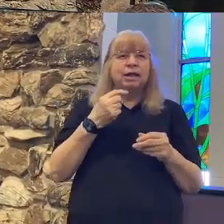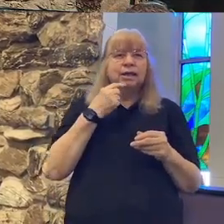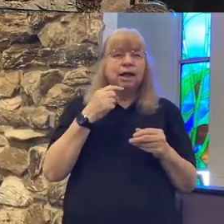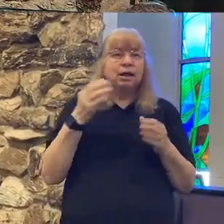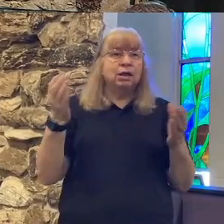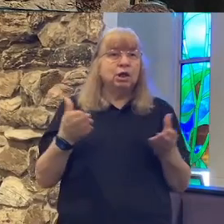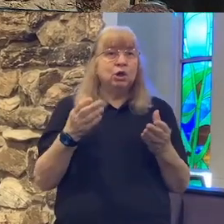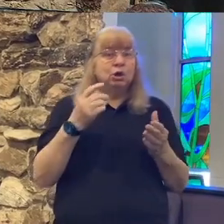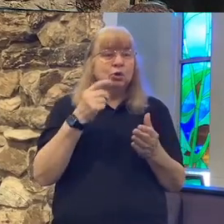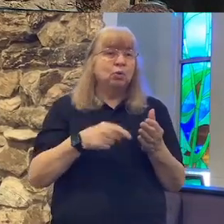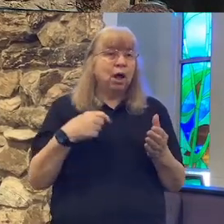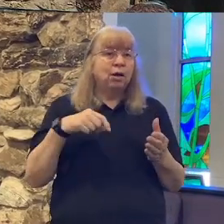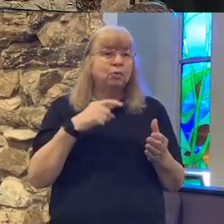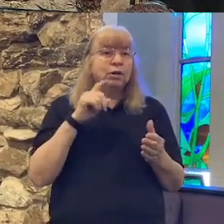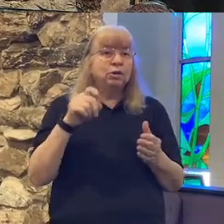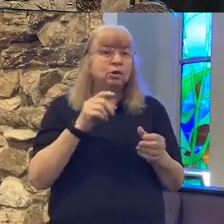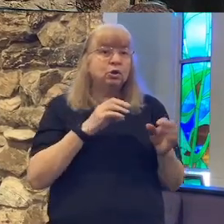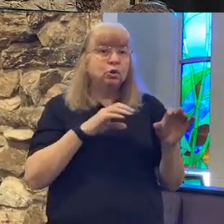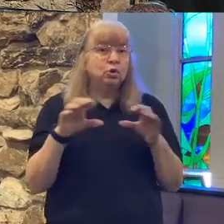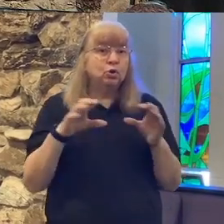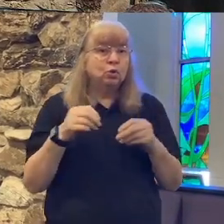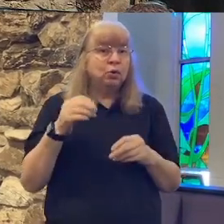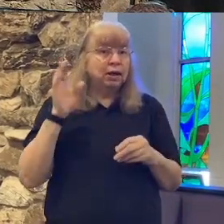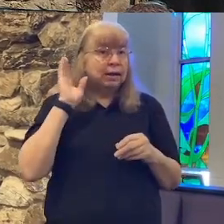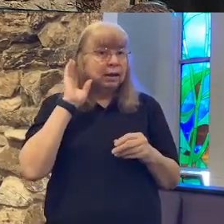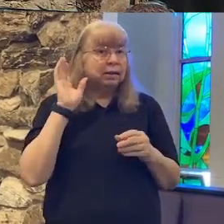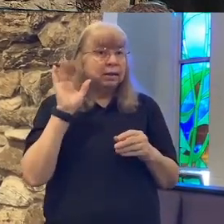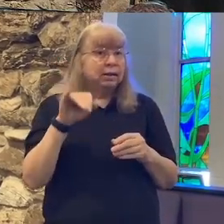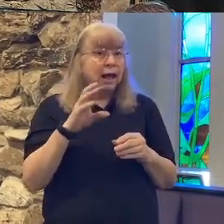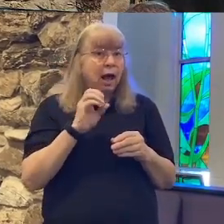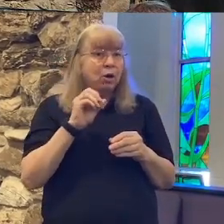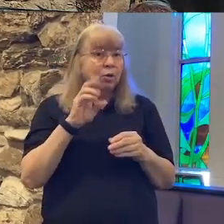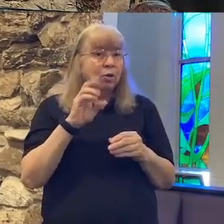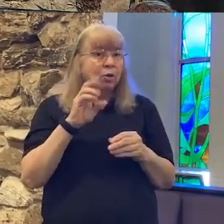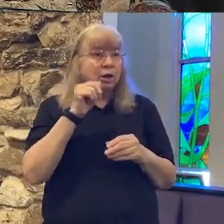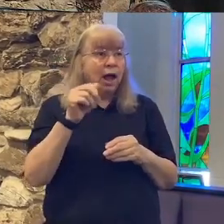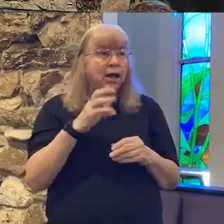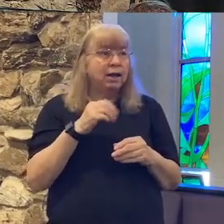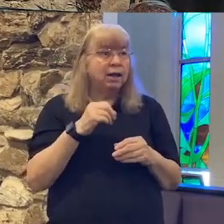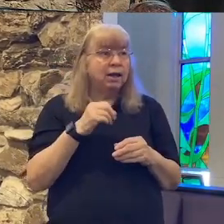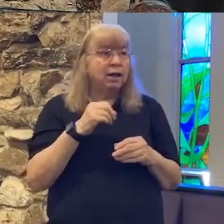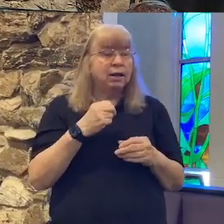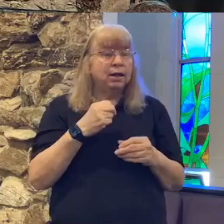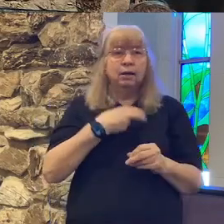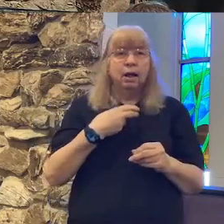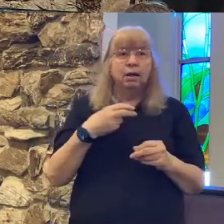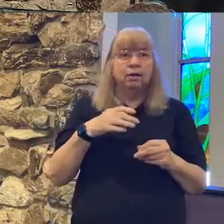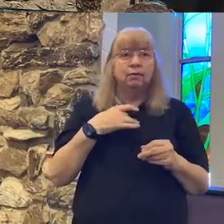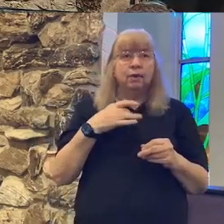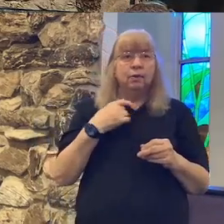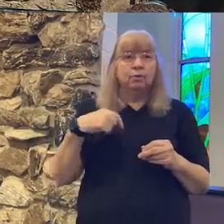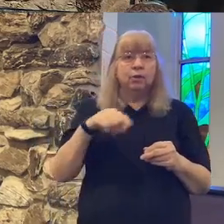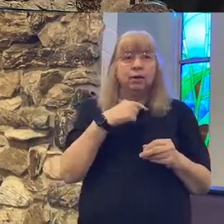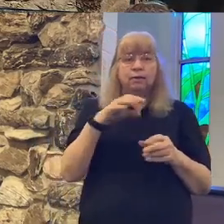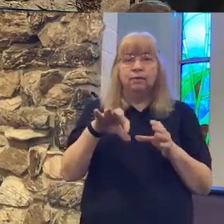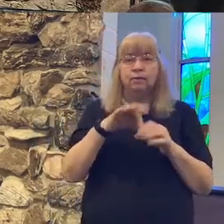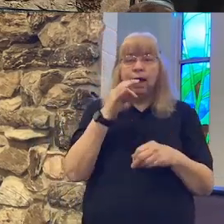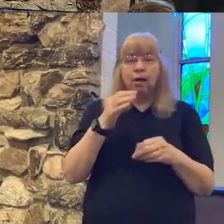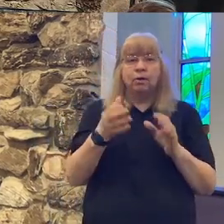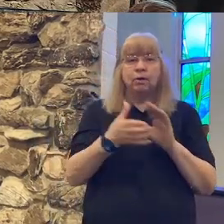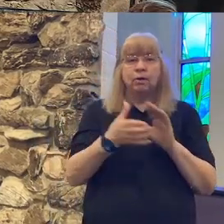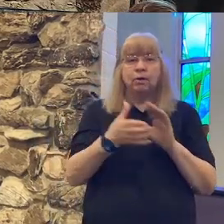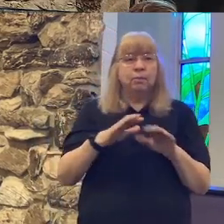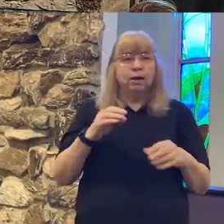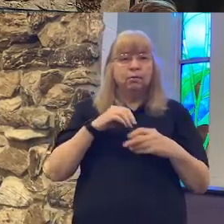listen to it or we can not. You know, it makes us feel like we've found some peace within us. You know, that's what the